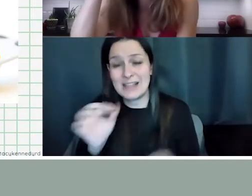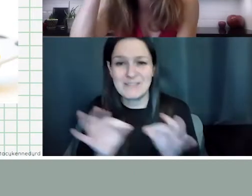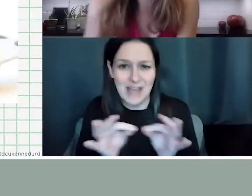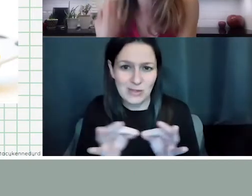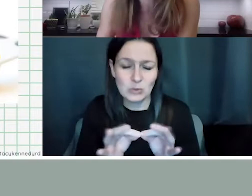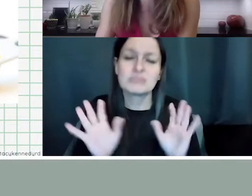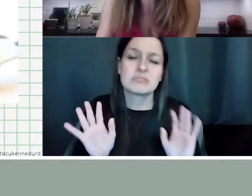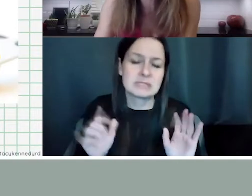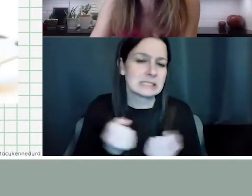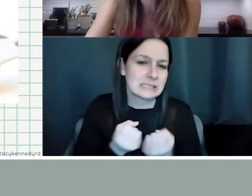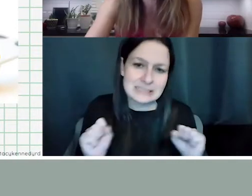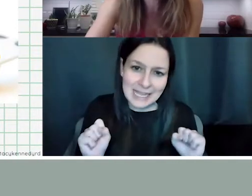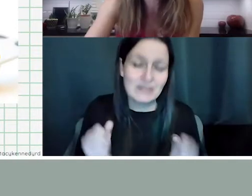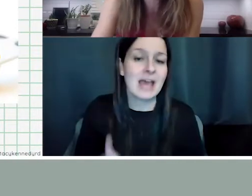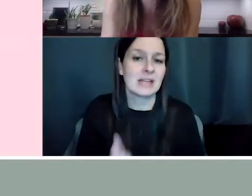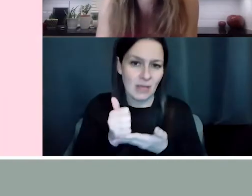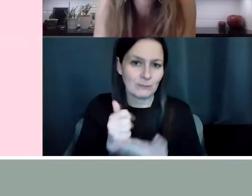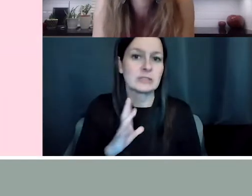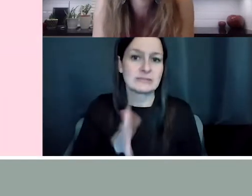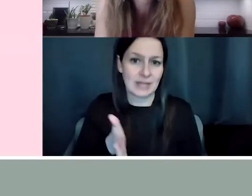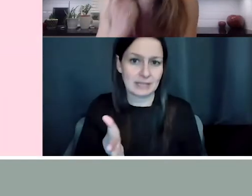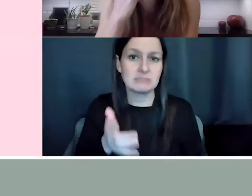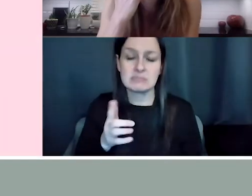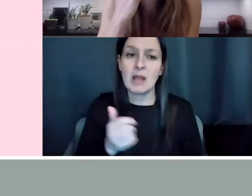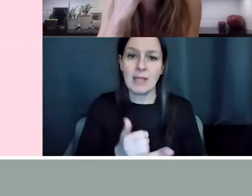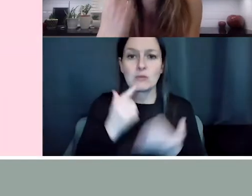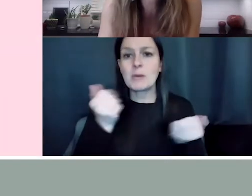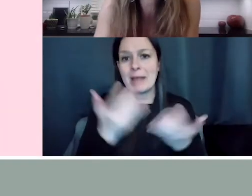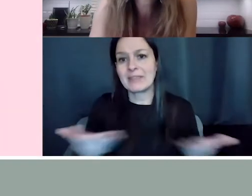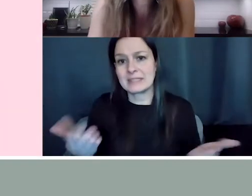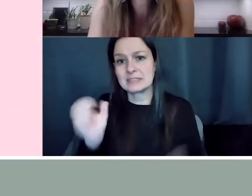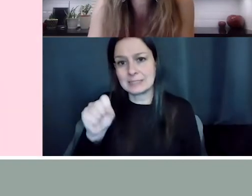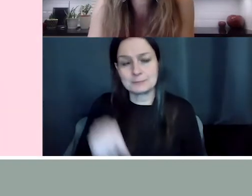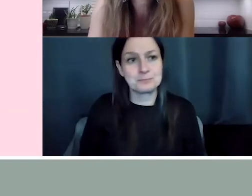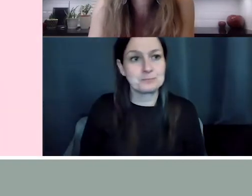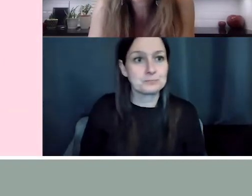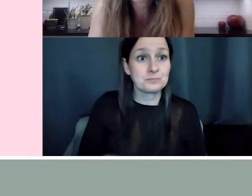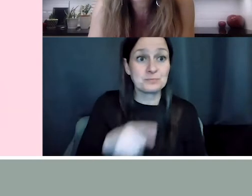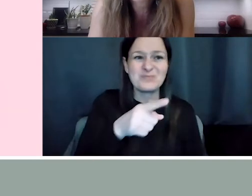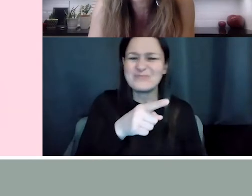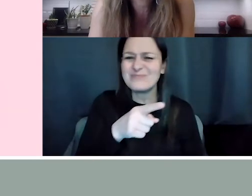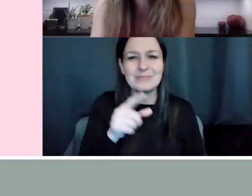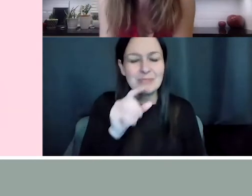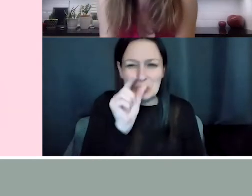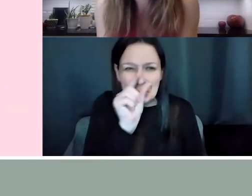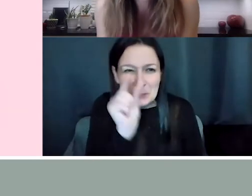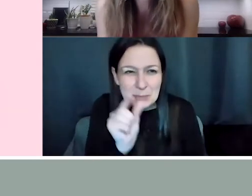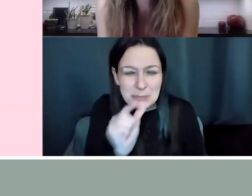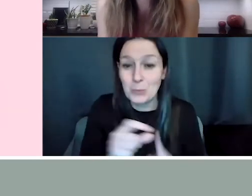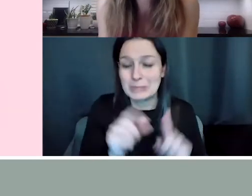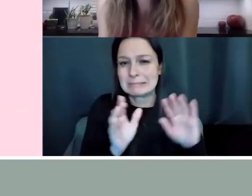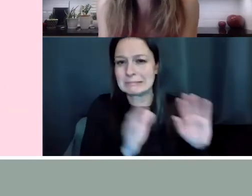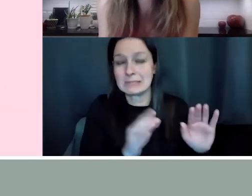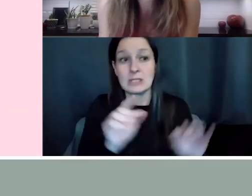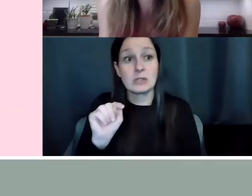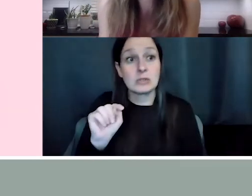and honestly probably helpful for many things. So I'm not going to get into all these little words here.